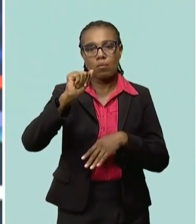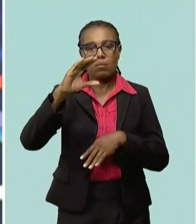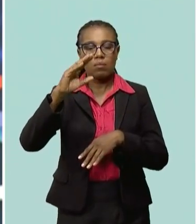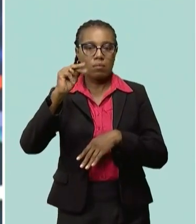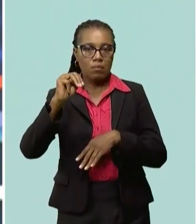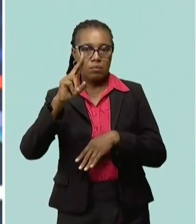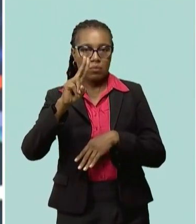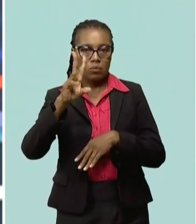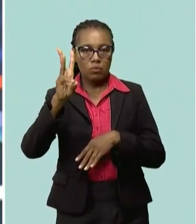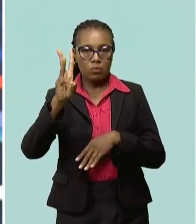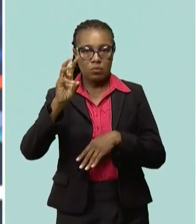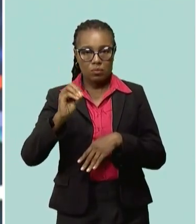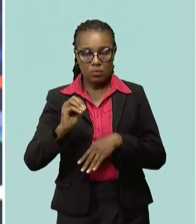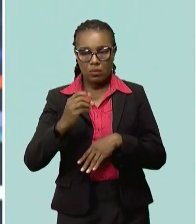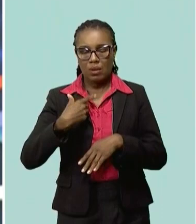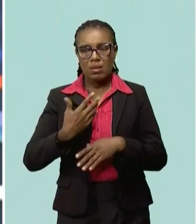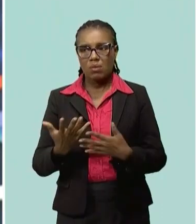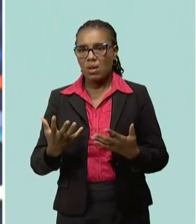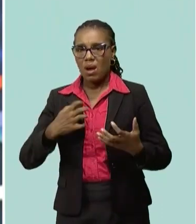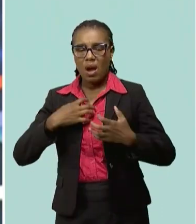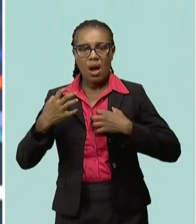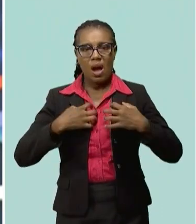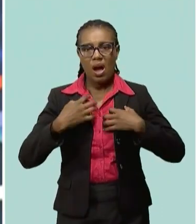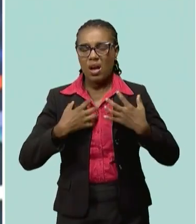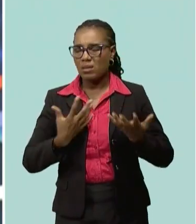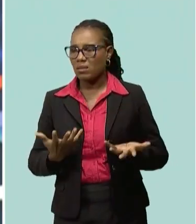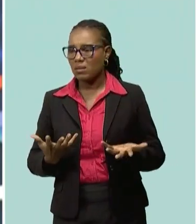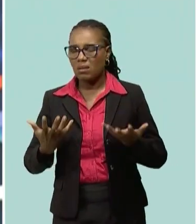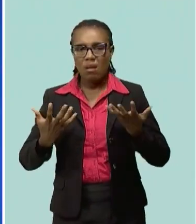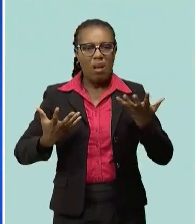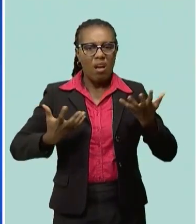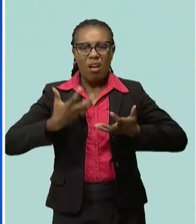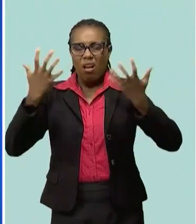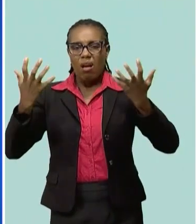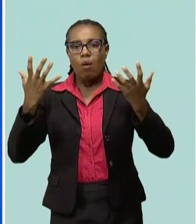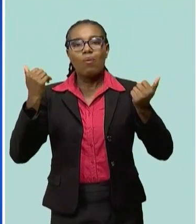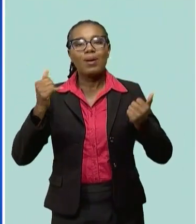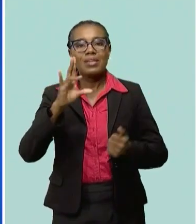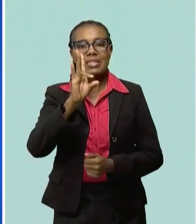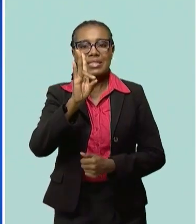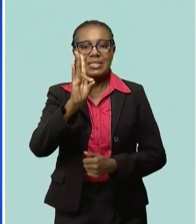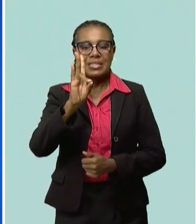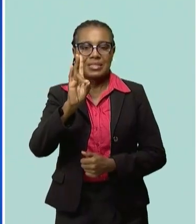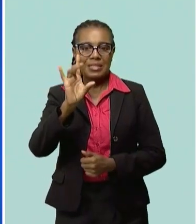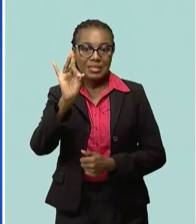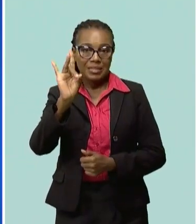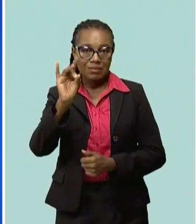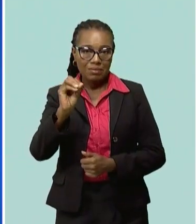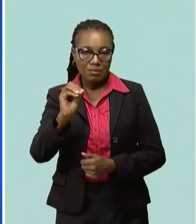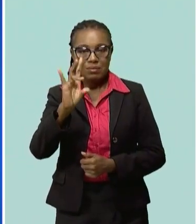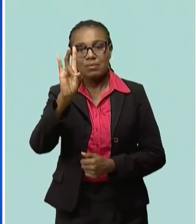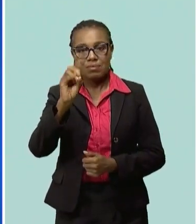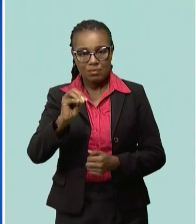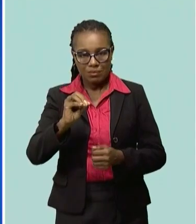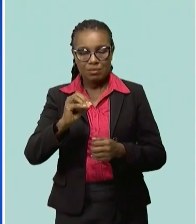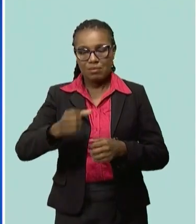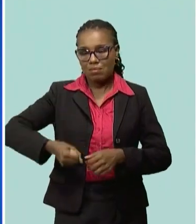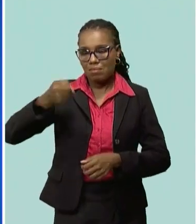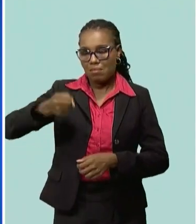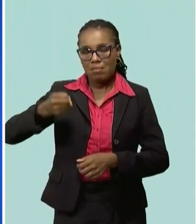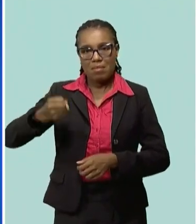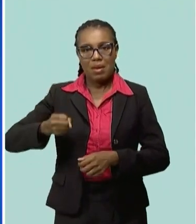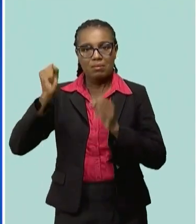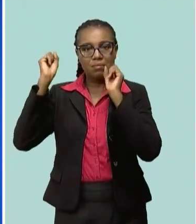were immediately disappointed and upset. Over 70 of their bags did not arrive with them. Passengers